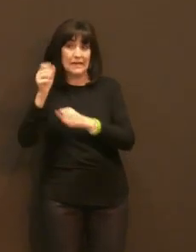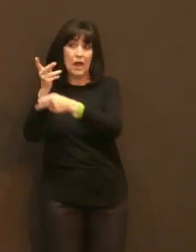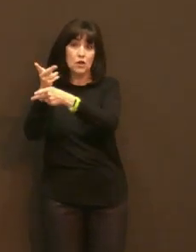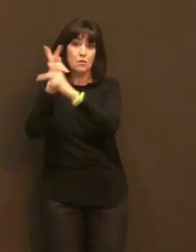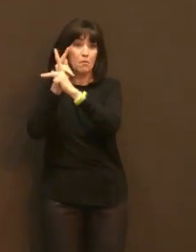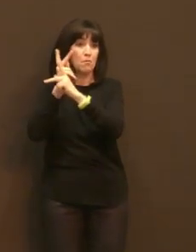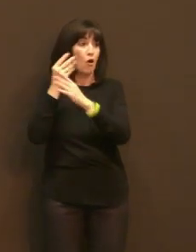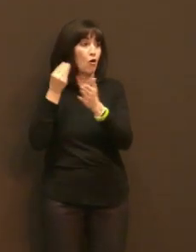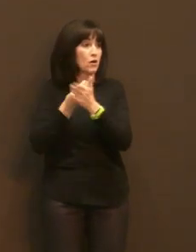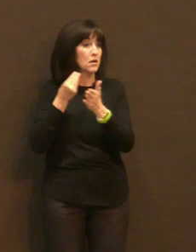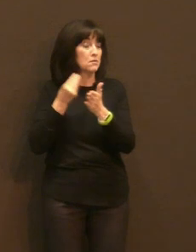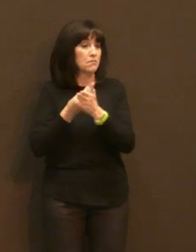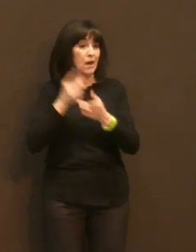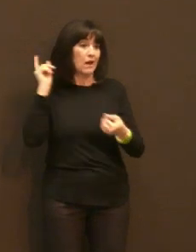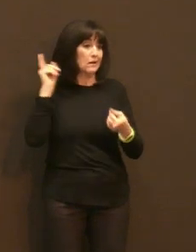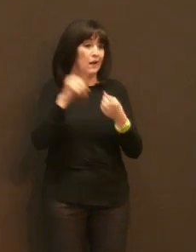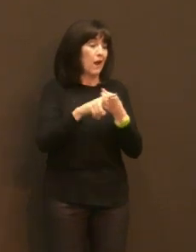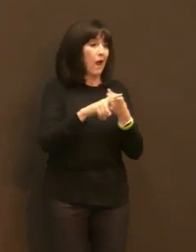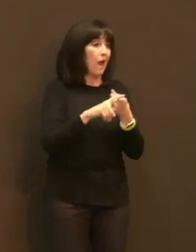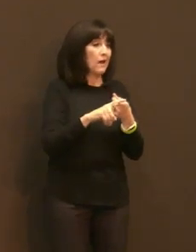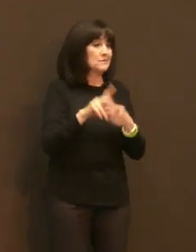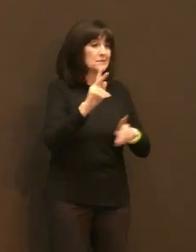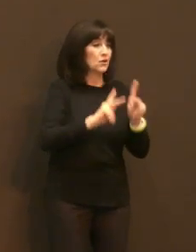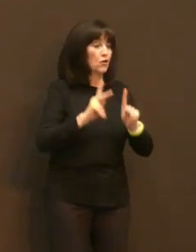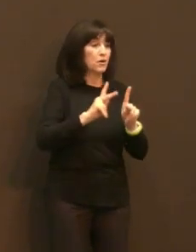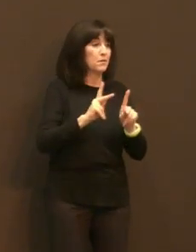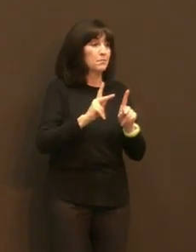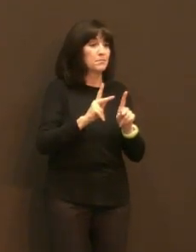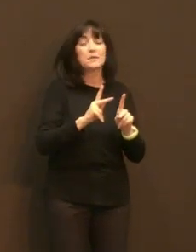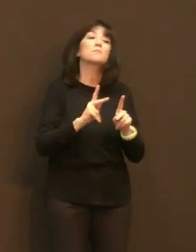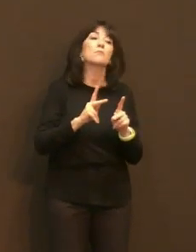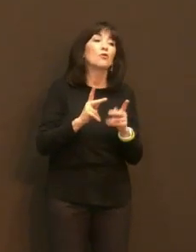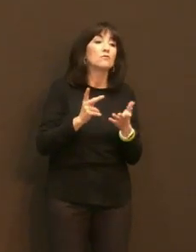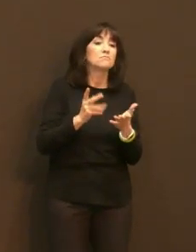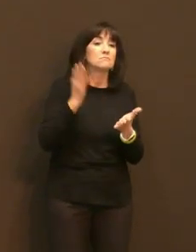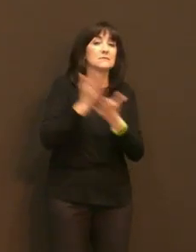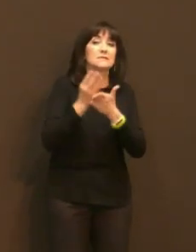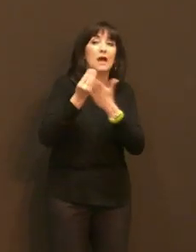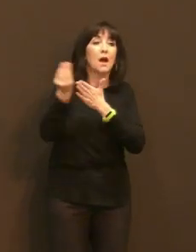until people stop buying our treasury bills, we cannot.